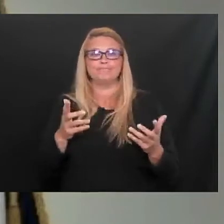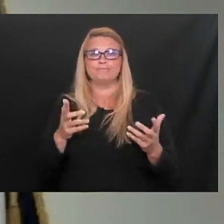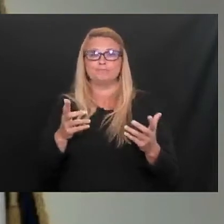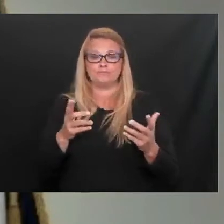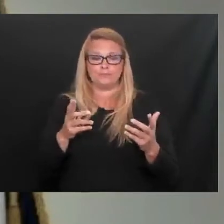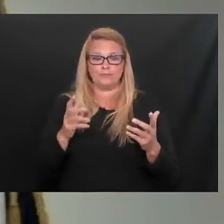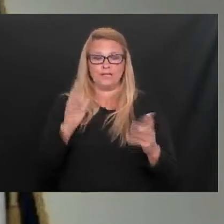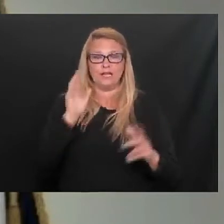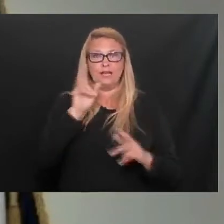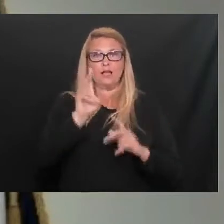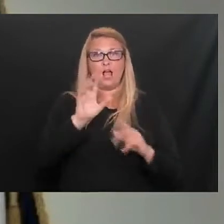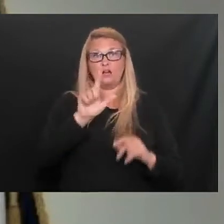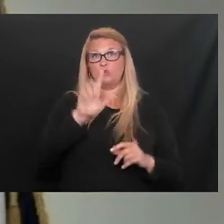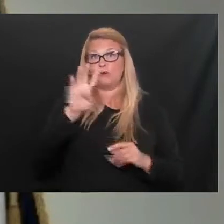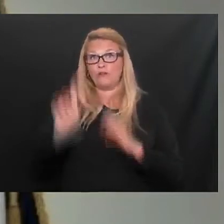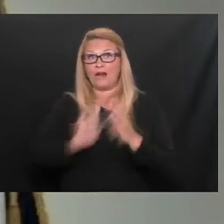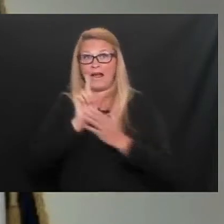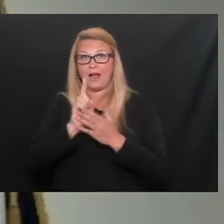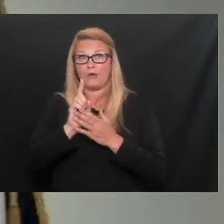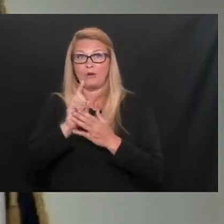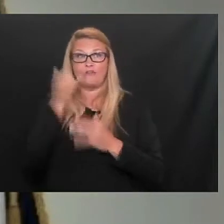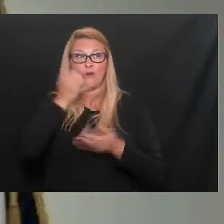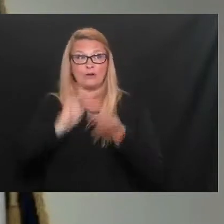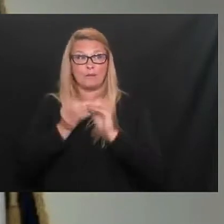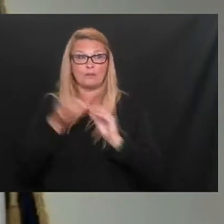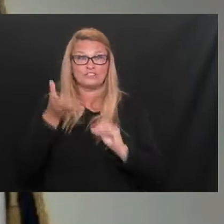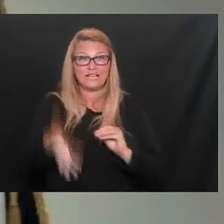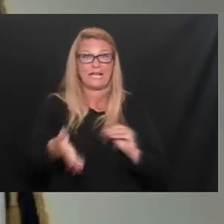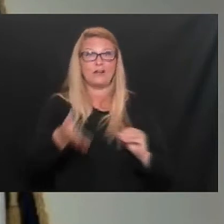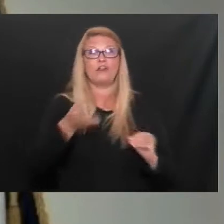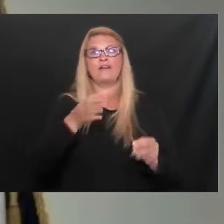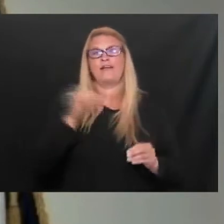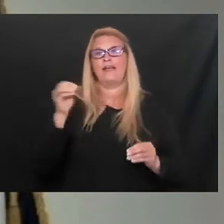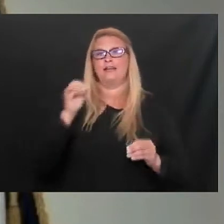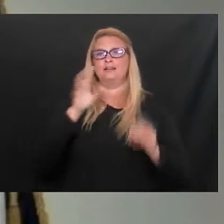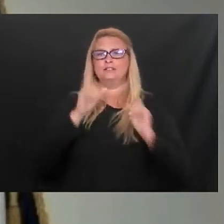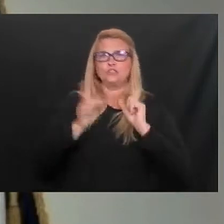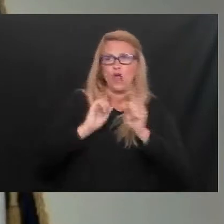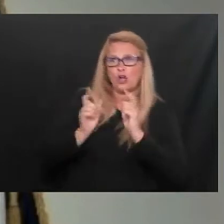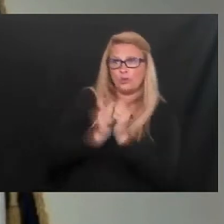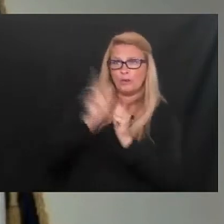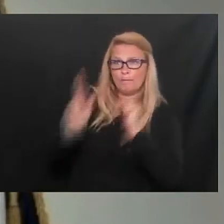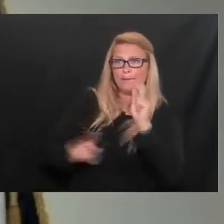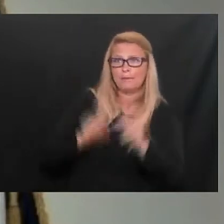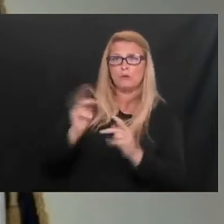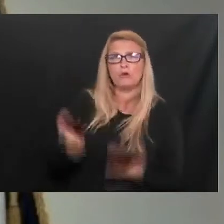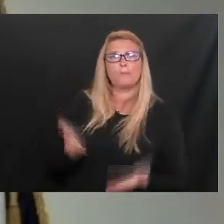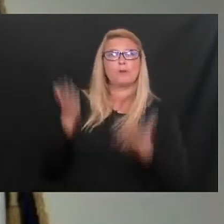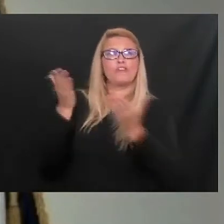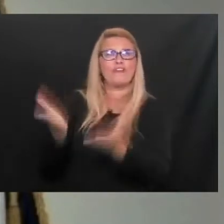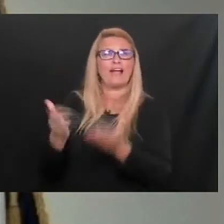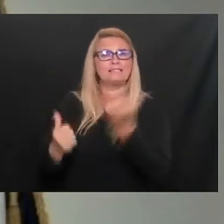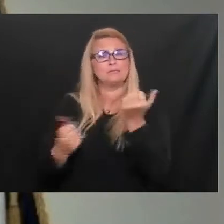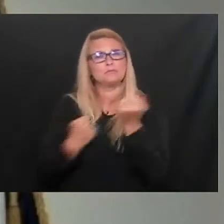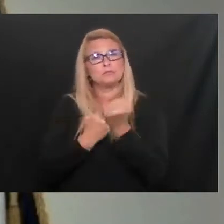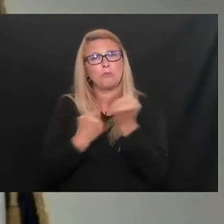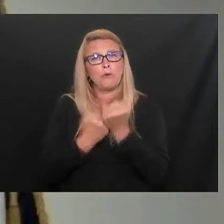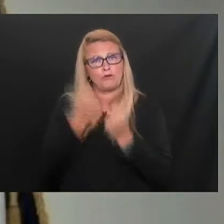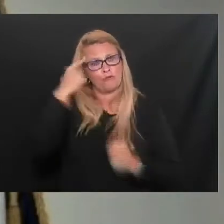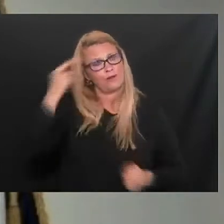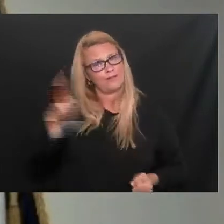are 24-hour hotlines, as I talked about earlier, that can talk to folks and try to provide some assistance to them.